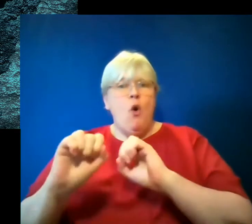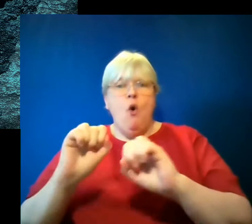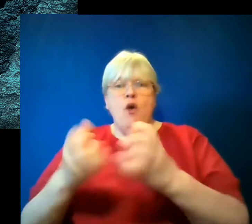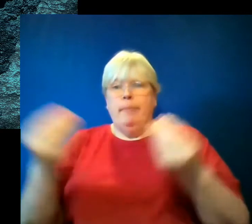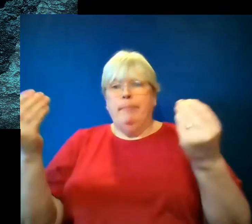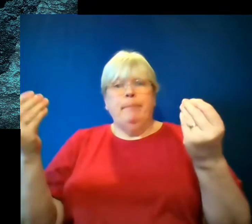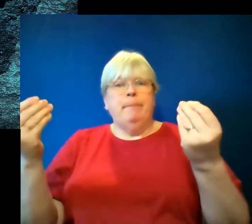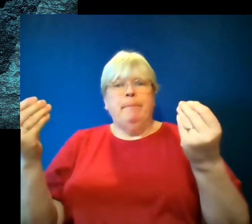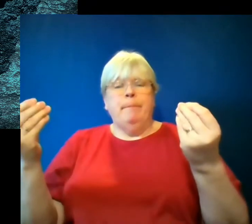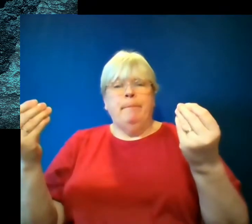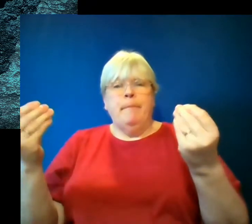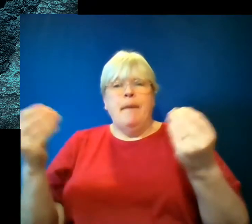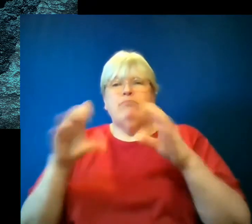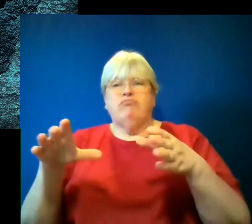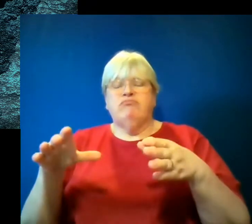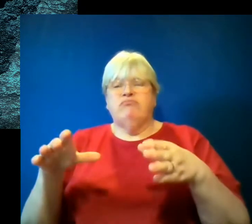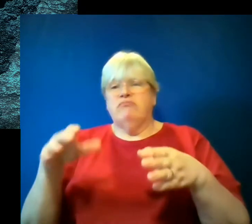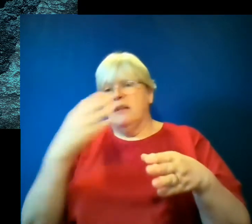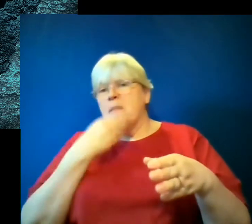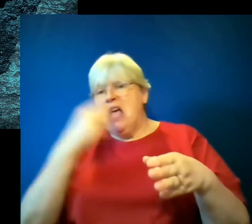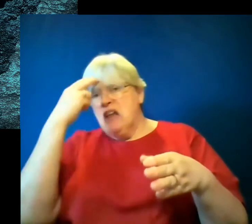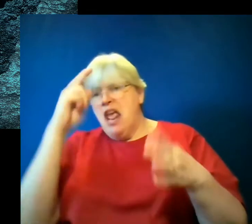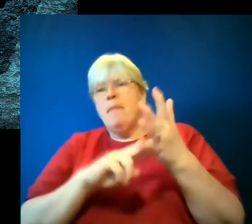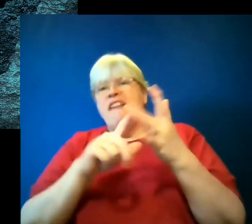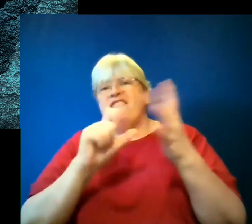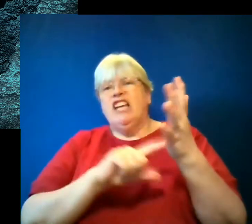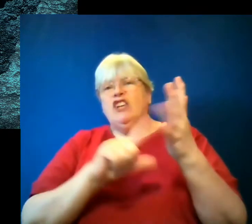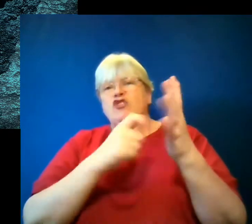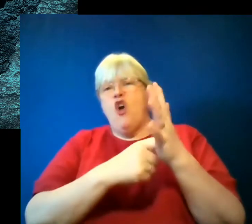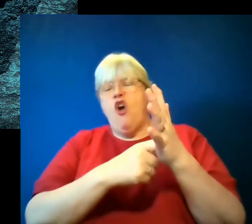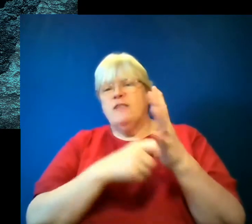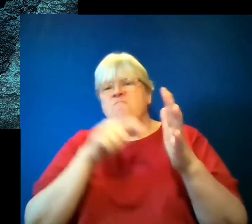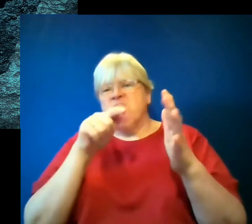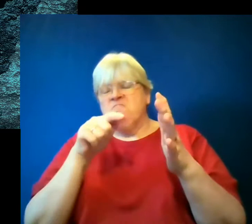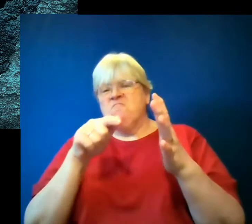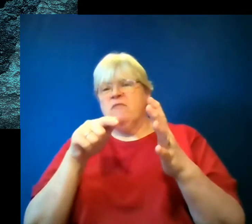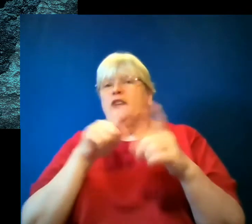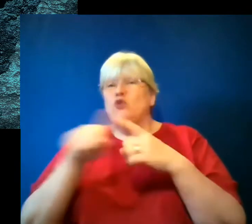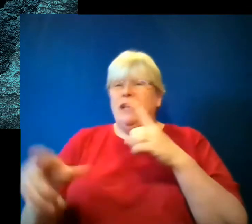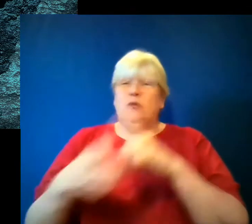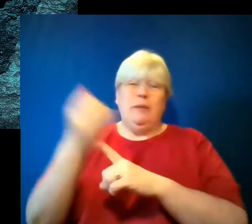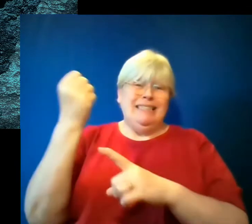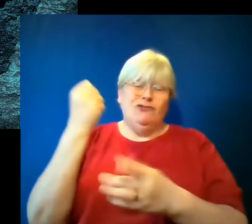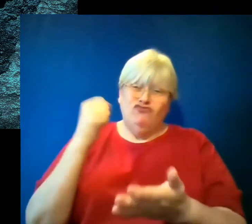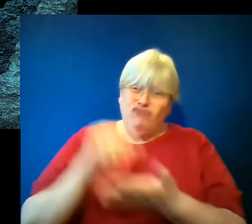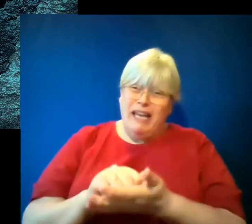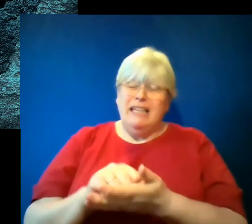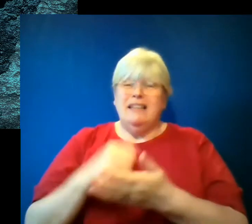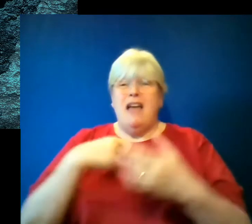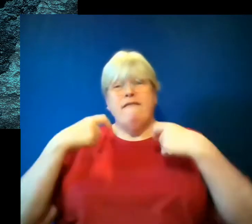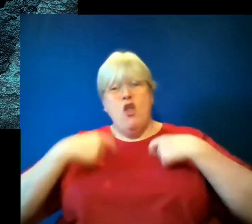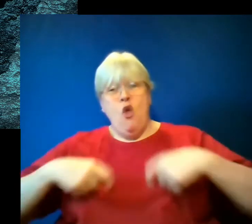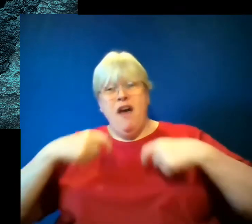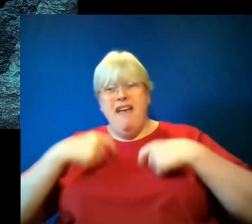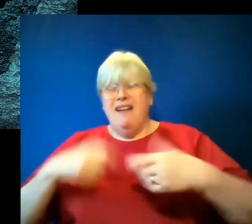notorious conman called Victor Soratore. And they're trying to make it right with lawyers. But this was a time where you really only got a lawyer if you had